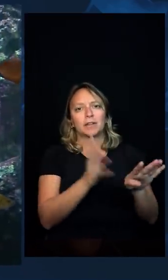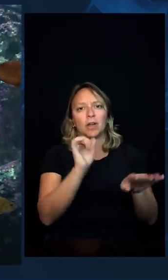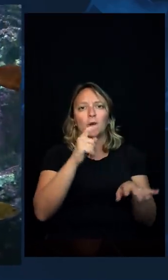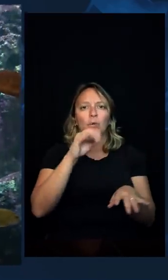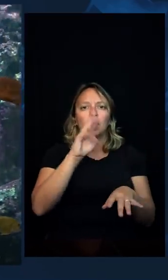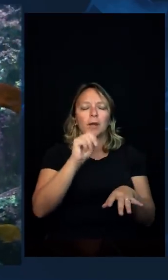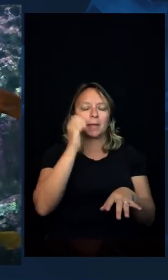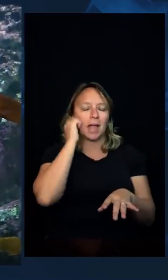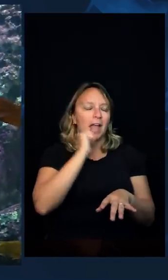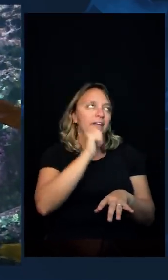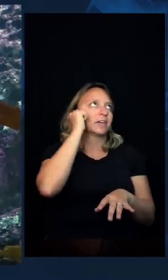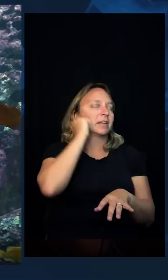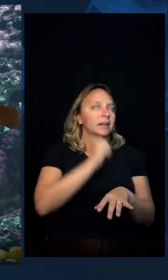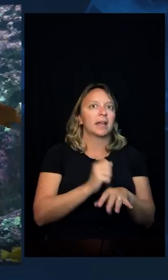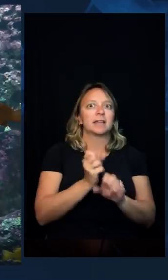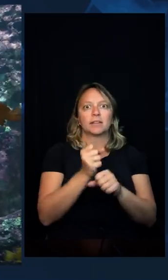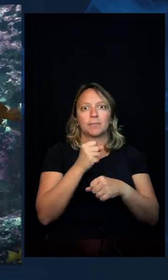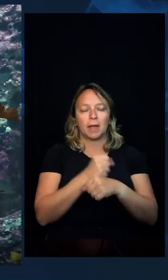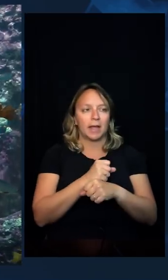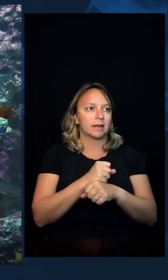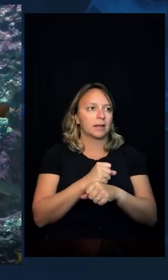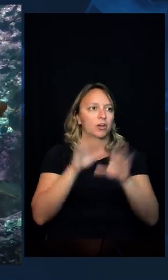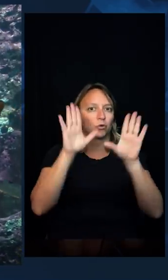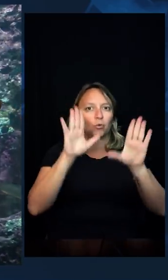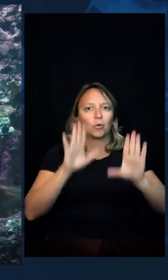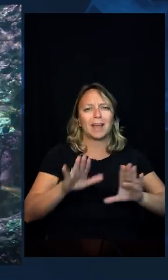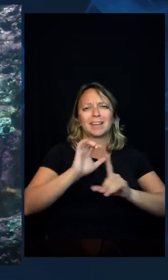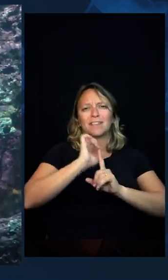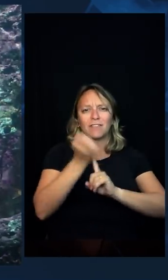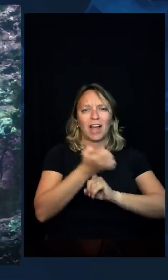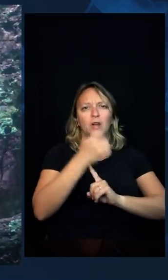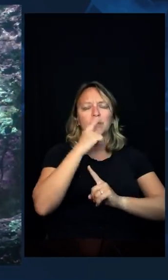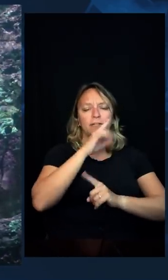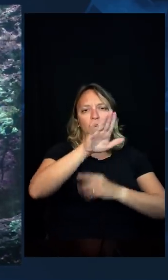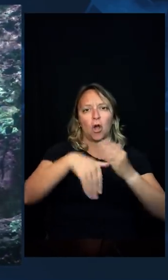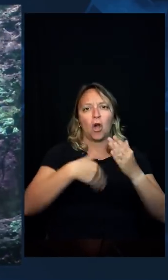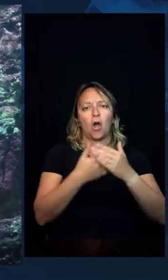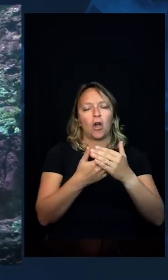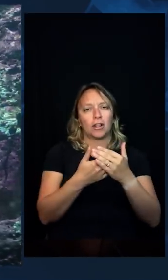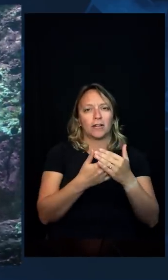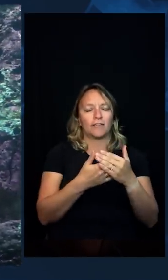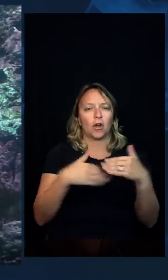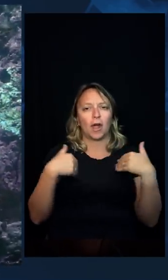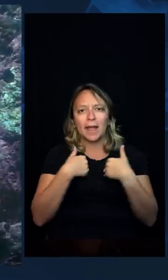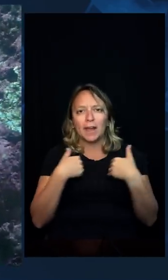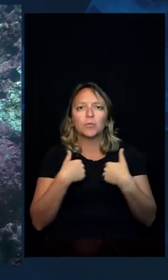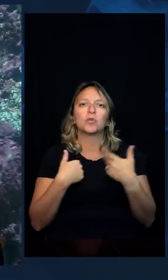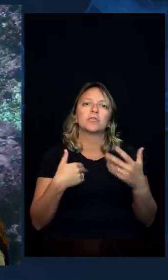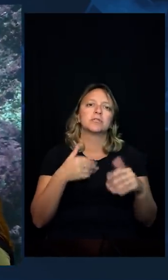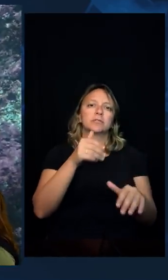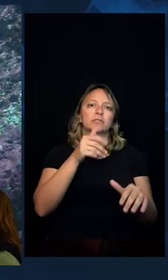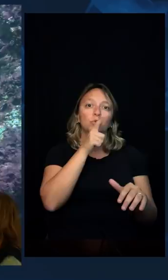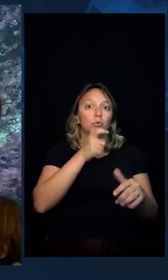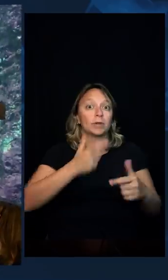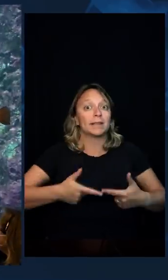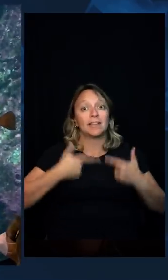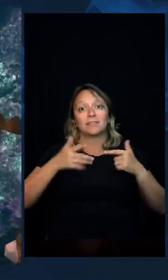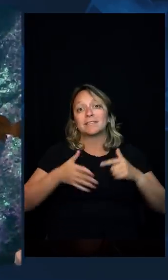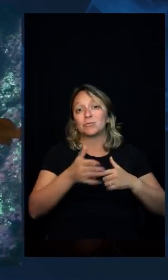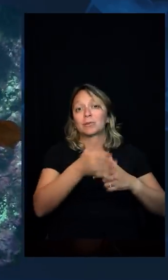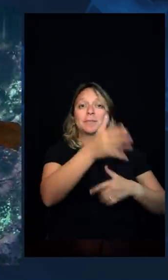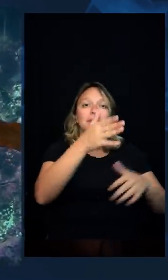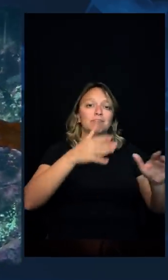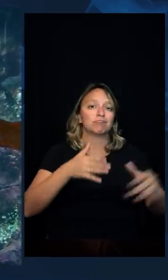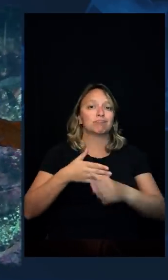native habitat for all of our underwater neighbors. Let's start to get to meet some of those animals that are swimming around with